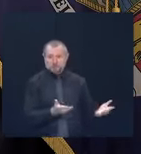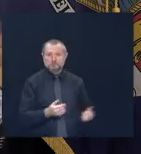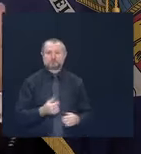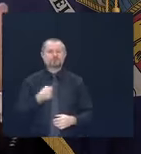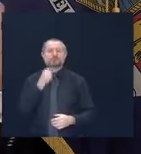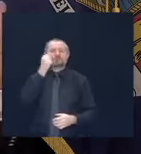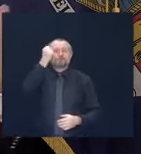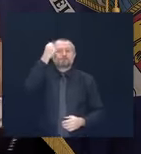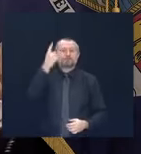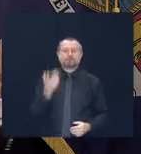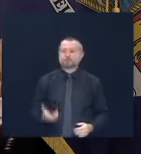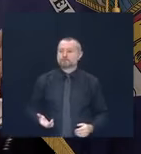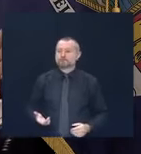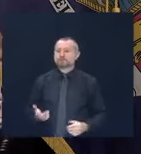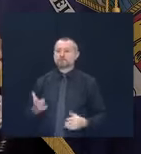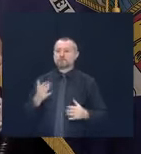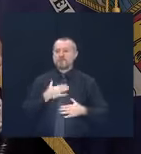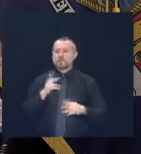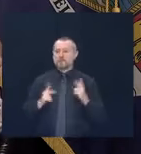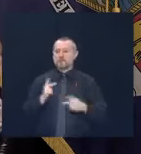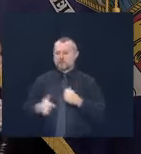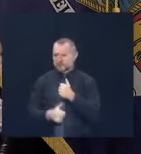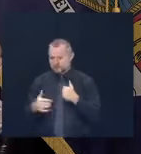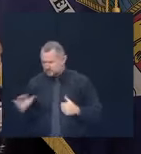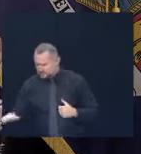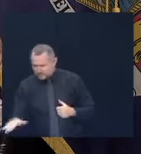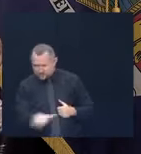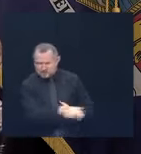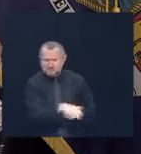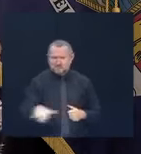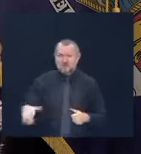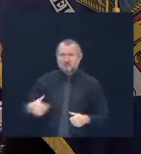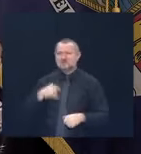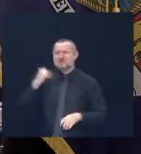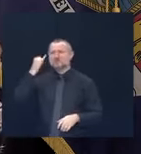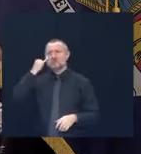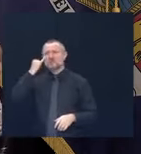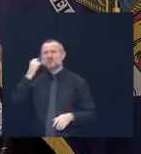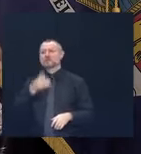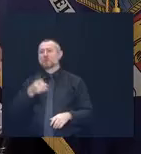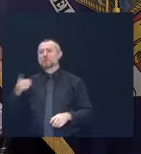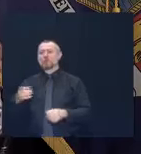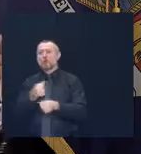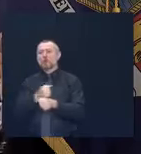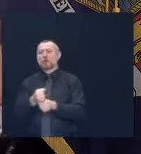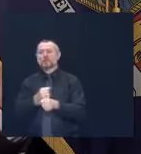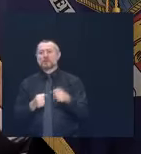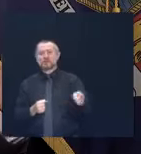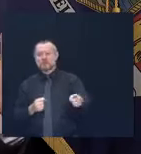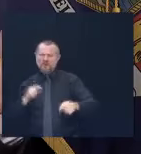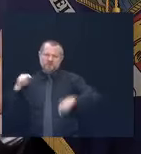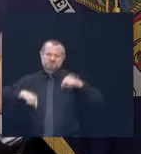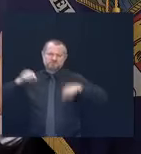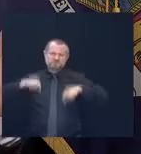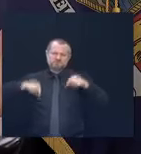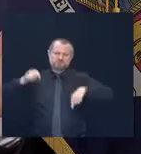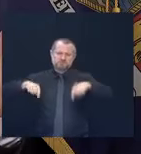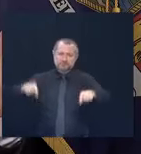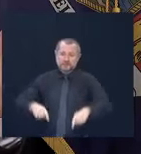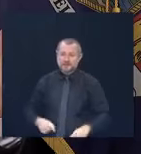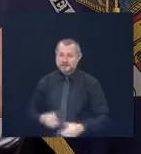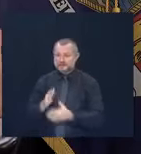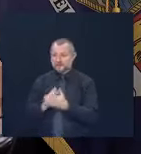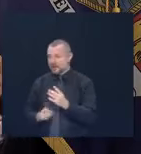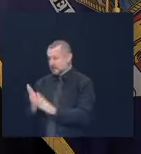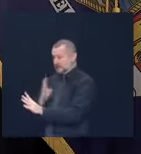my people, we have 420 Dunkin' Donuts in New York City. Some Dunkin' Donuts have a line going